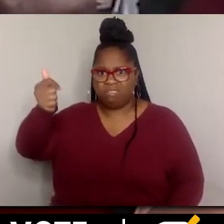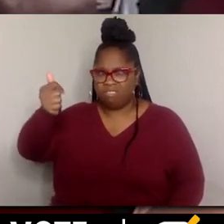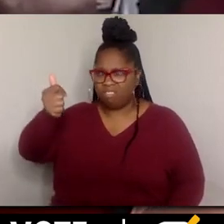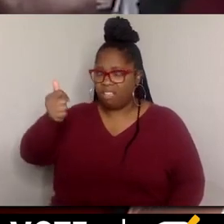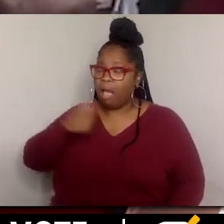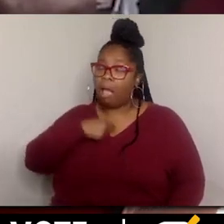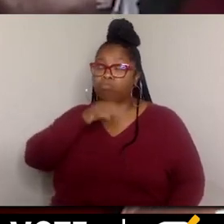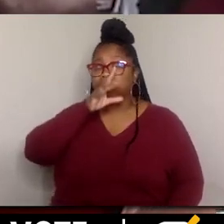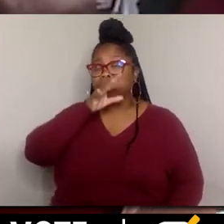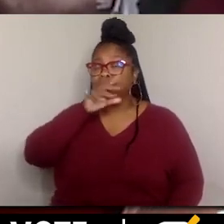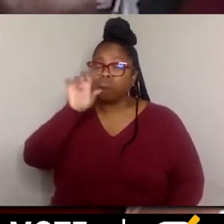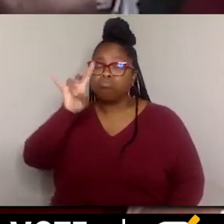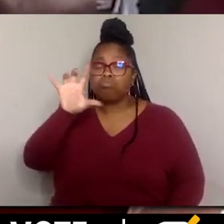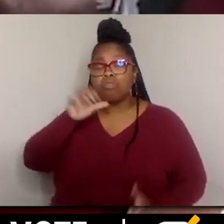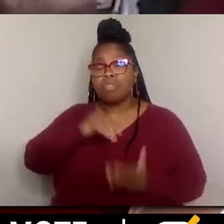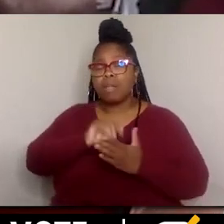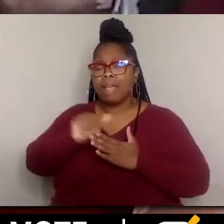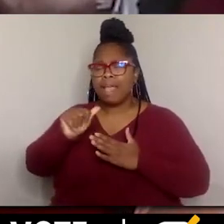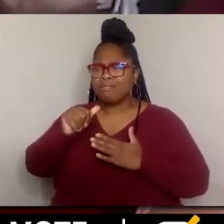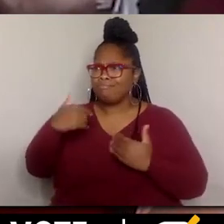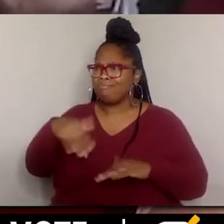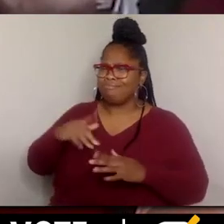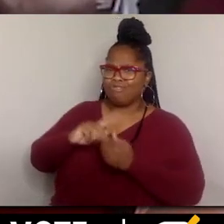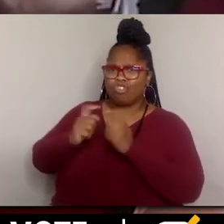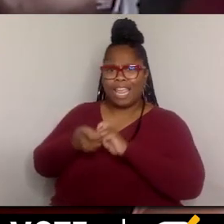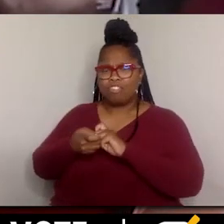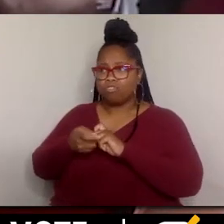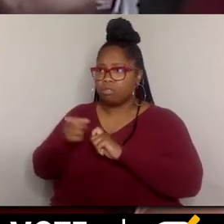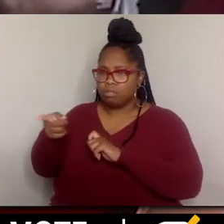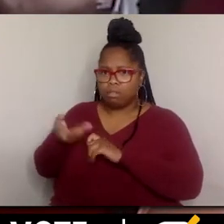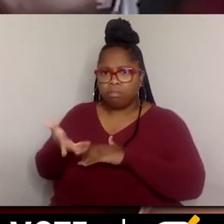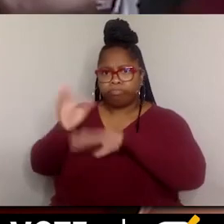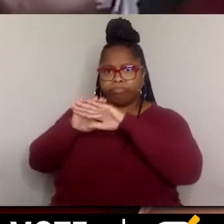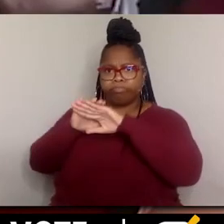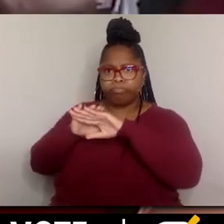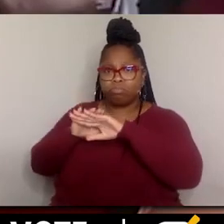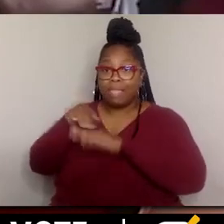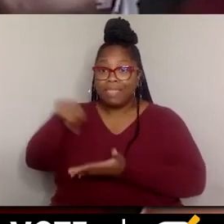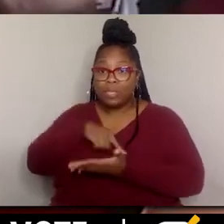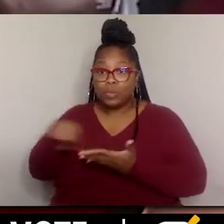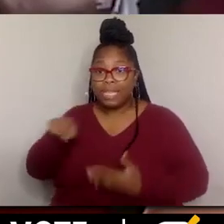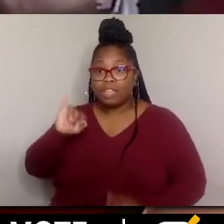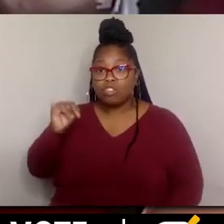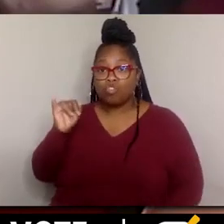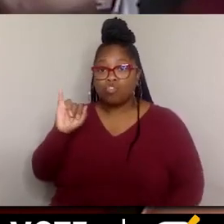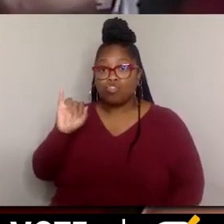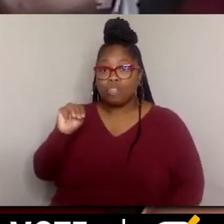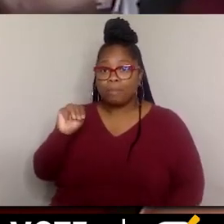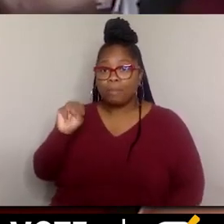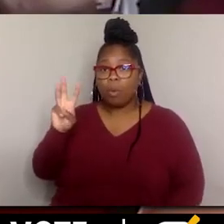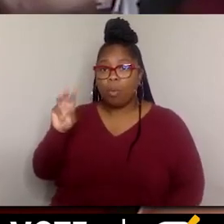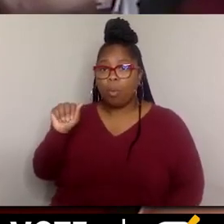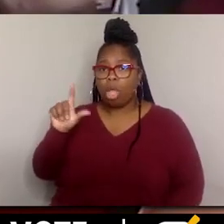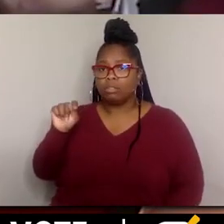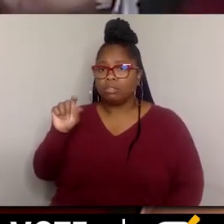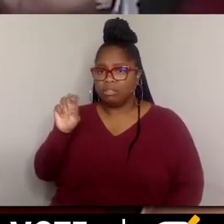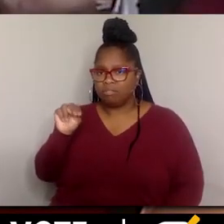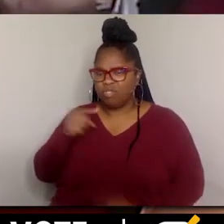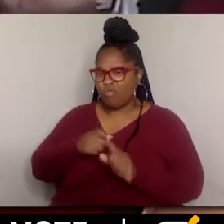it. This week, Jim Walton of Walmart and Reed Hastings